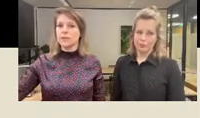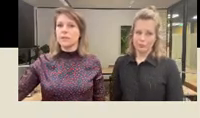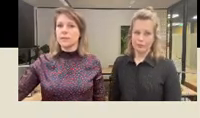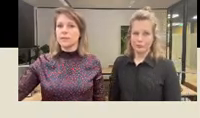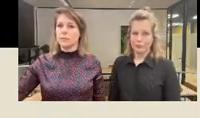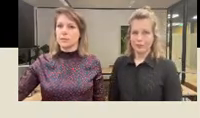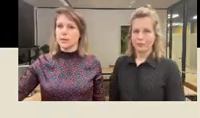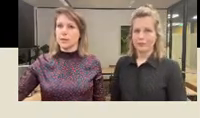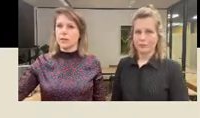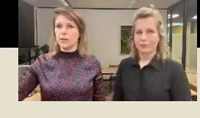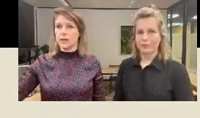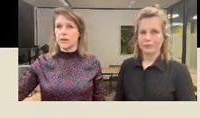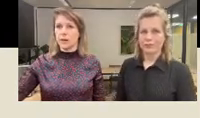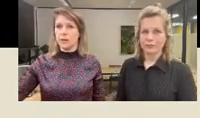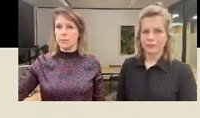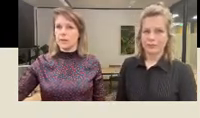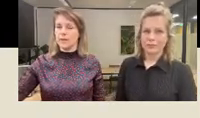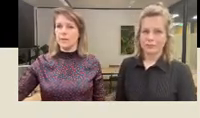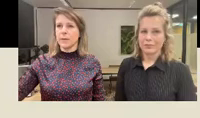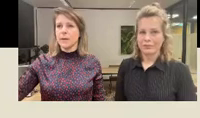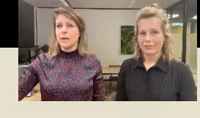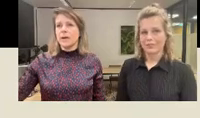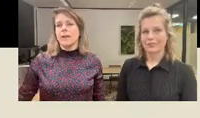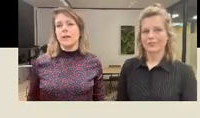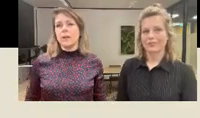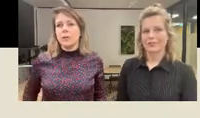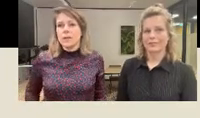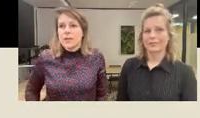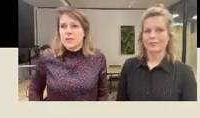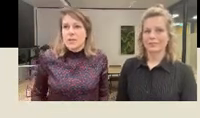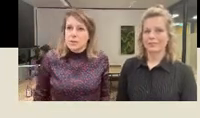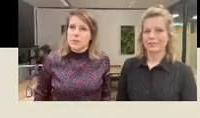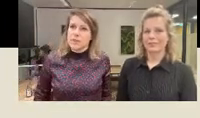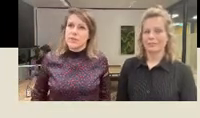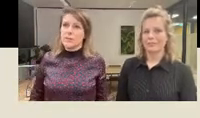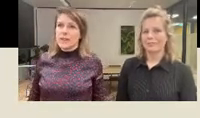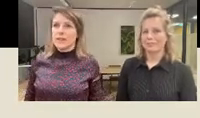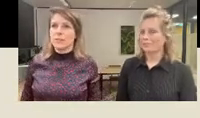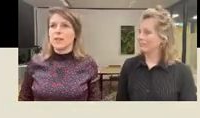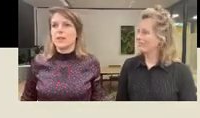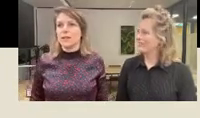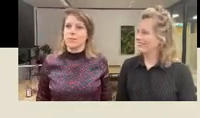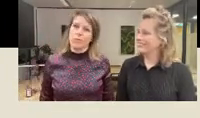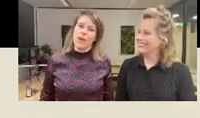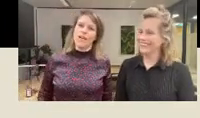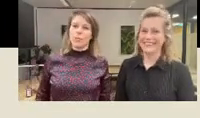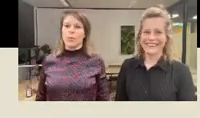with the predetermined target memories. In other words, treatment was terminated